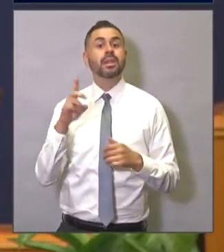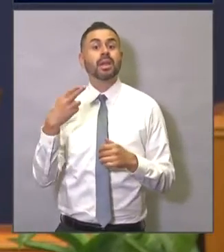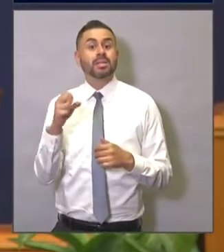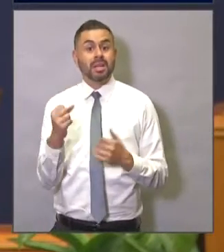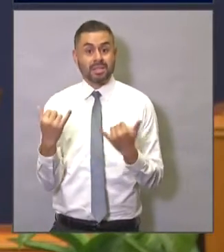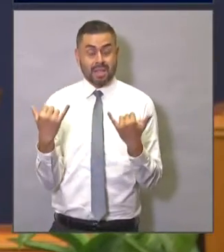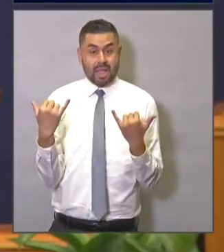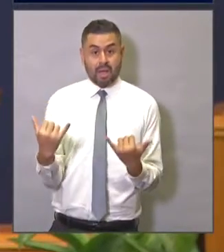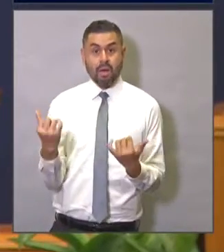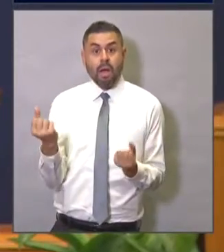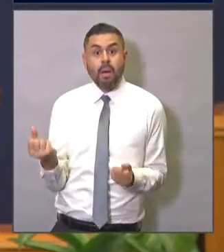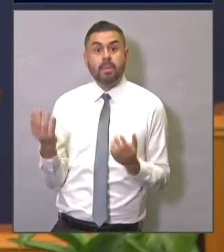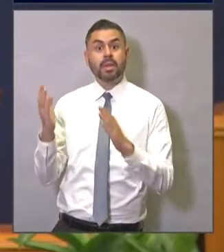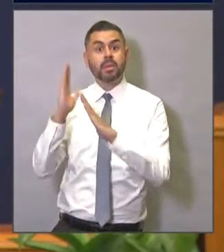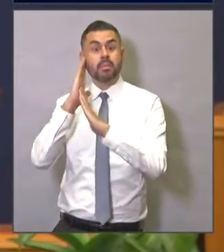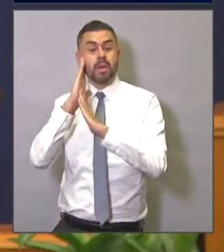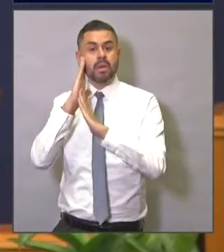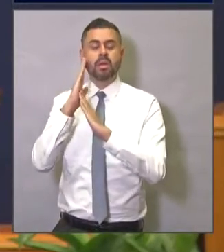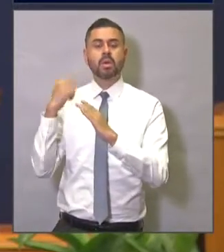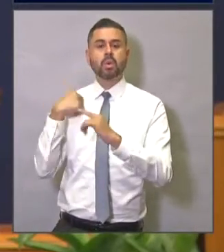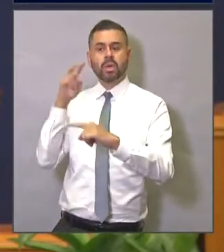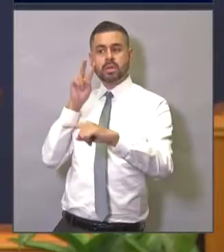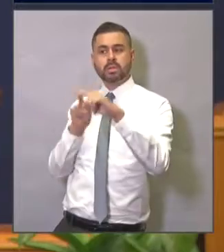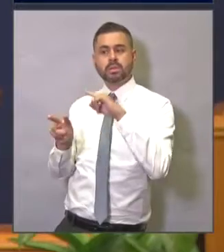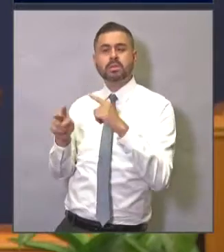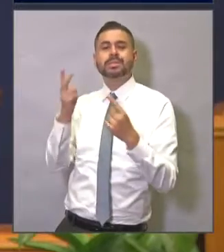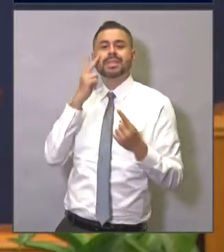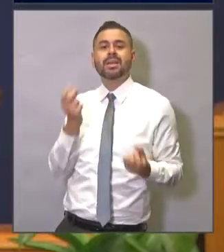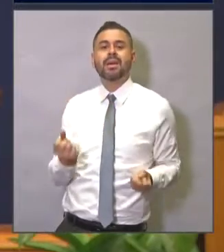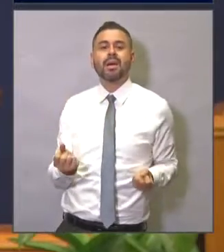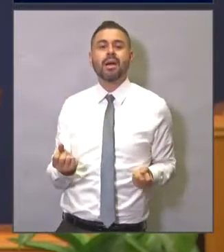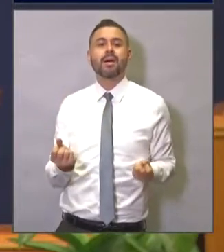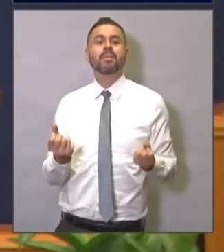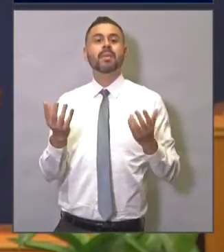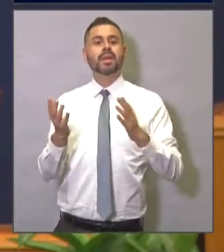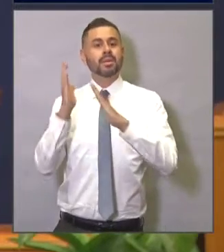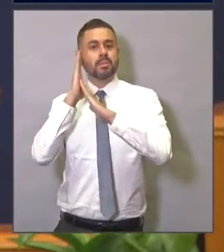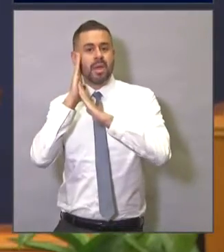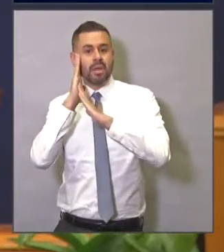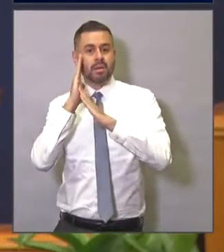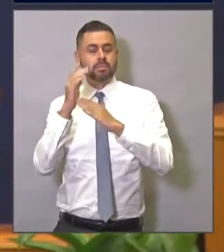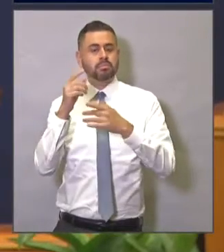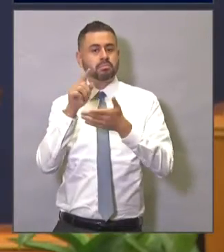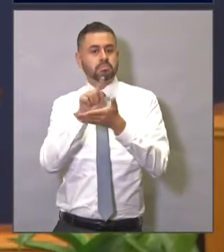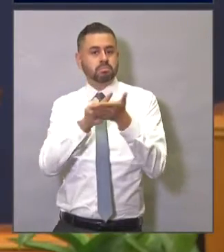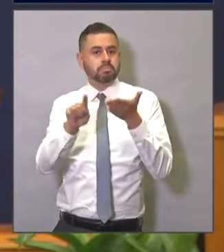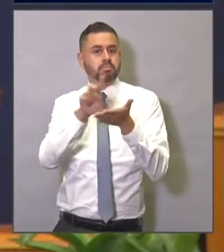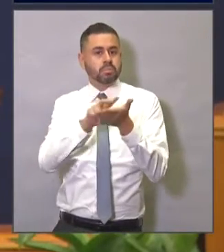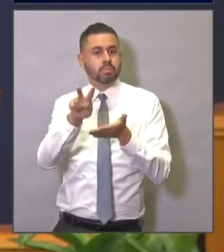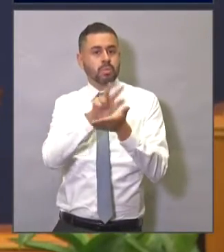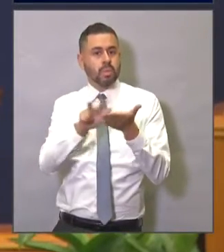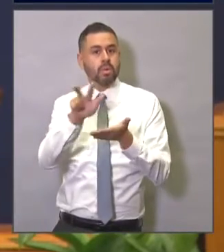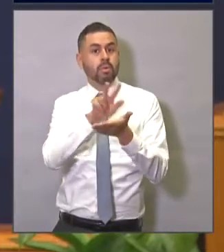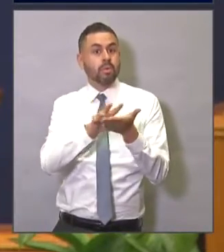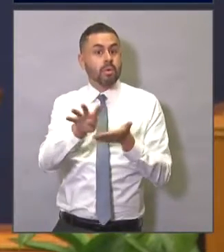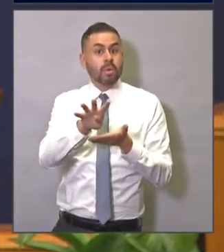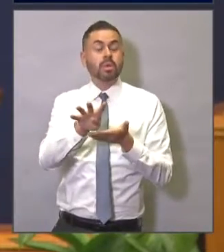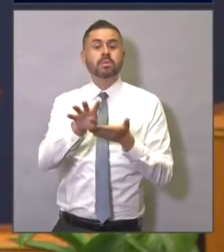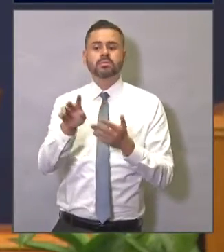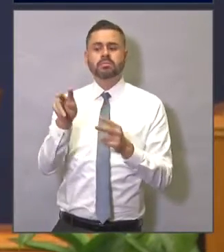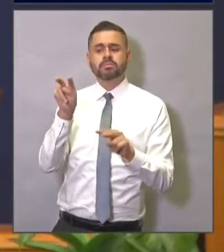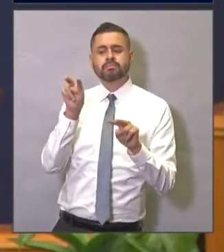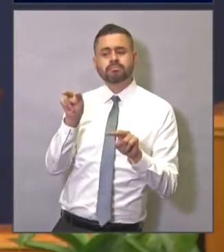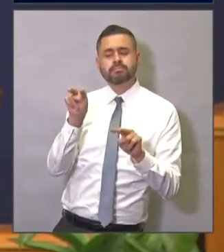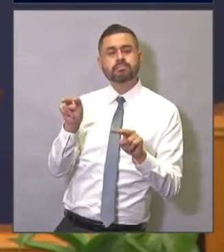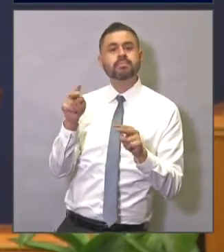bed demand model is intended to project and forecast over the coming 4 weeks, based on our current hospitalizations, what